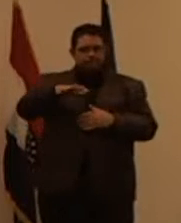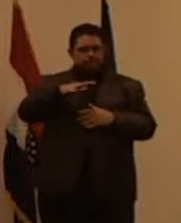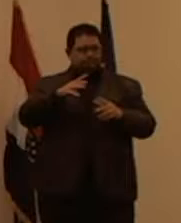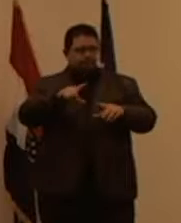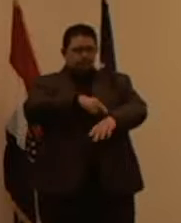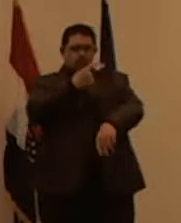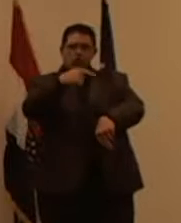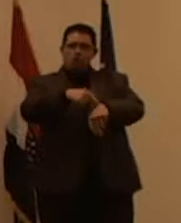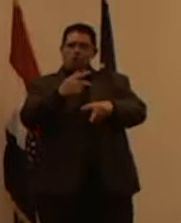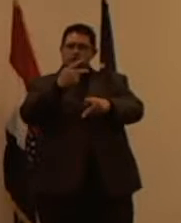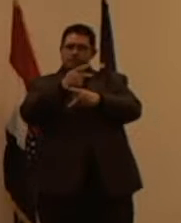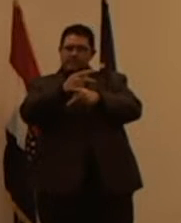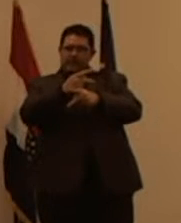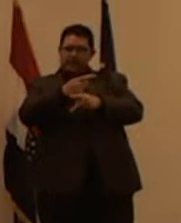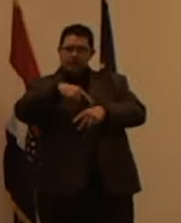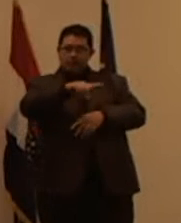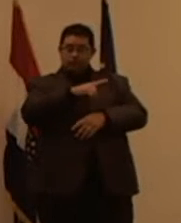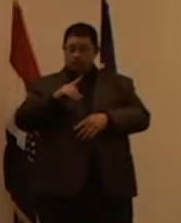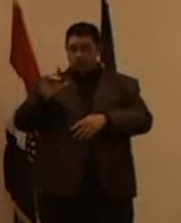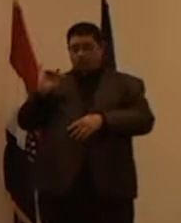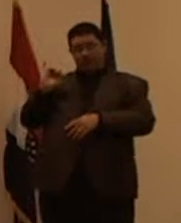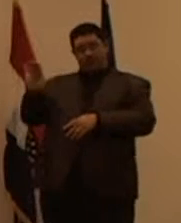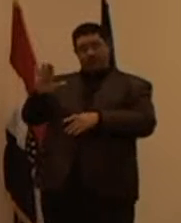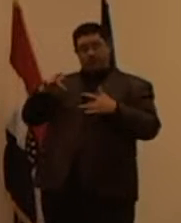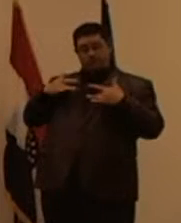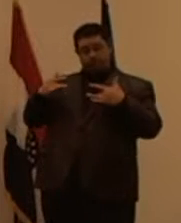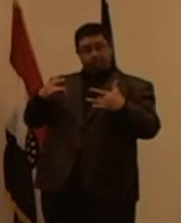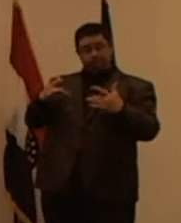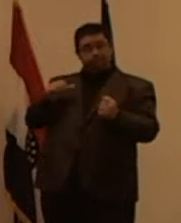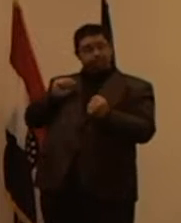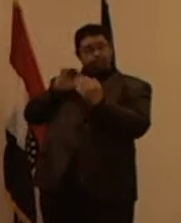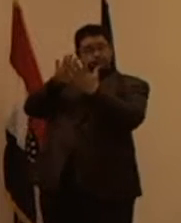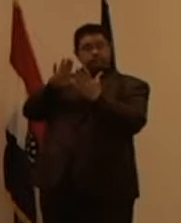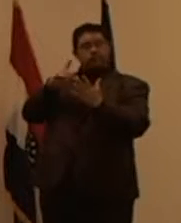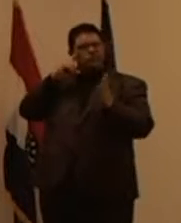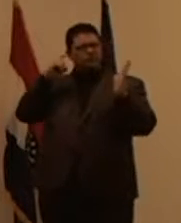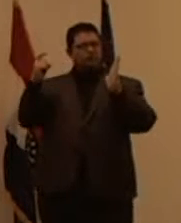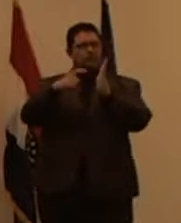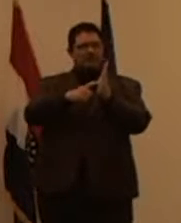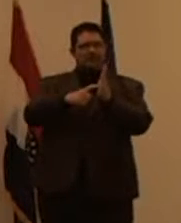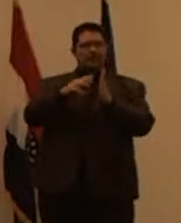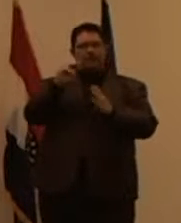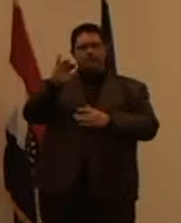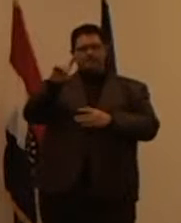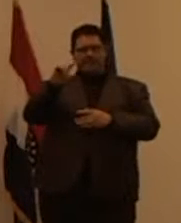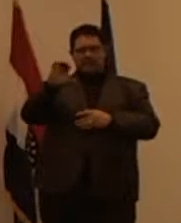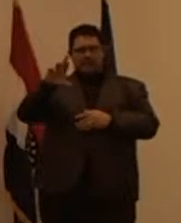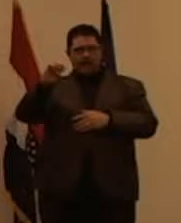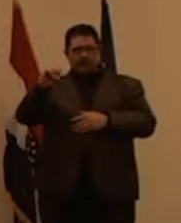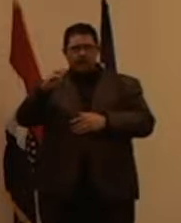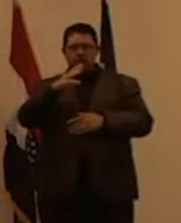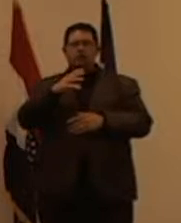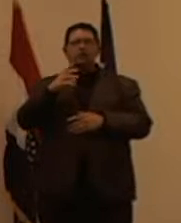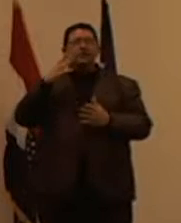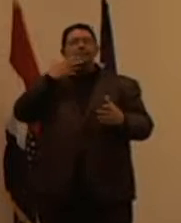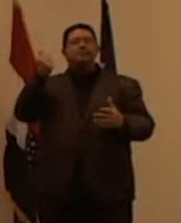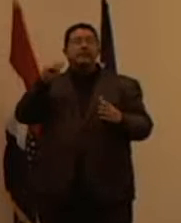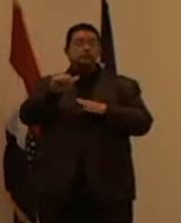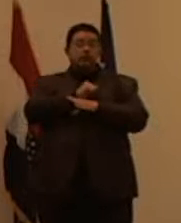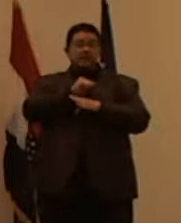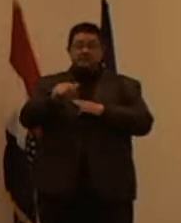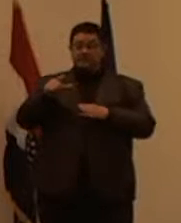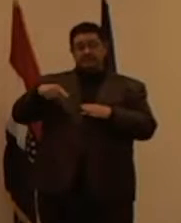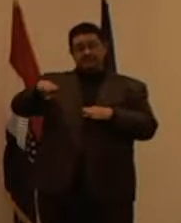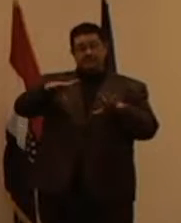care facilities. These strategies were recognized by the Center for Medicare and Medicaid Services as best practices, and they've been